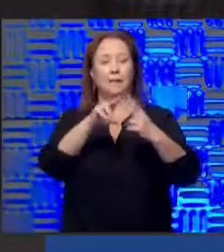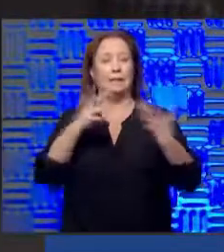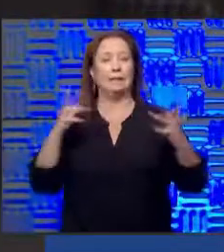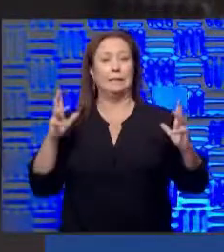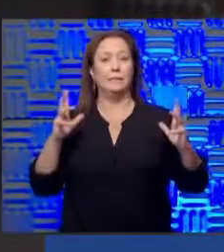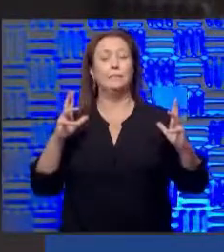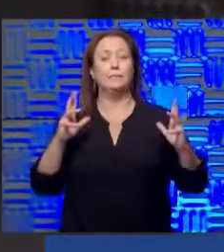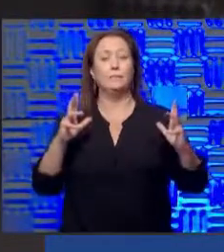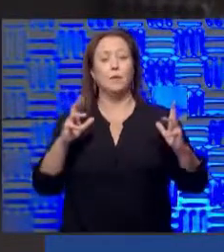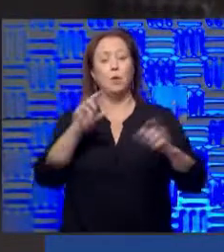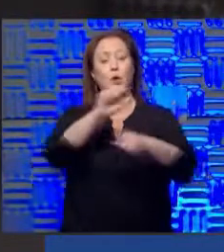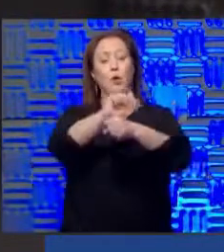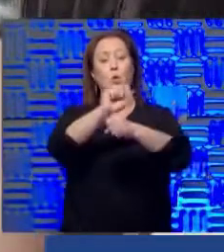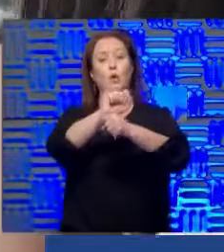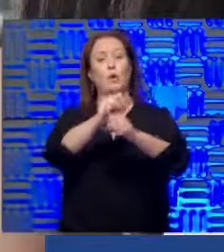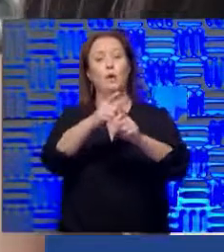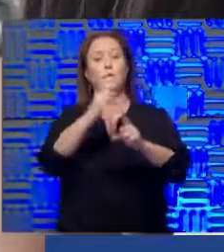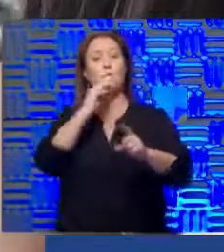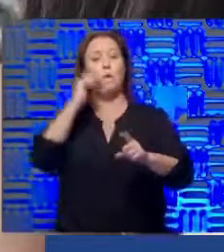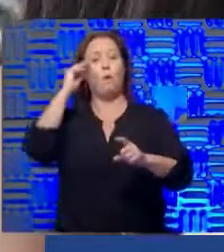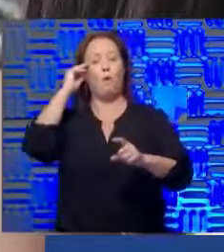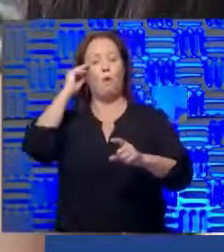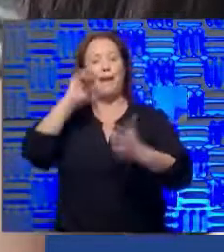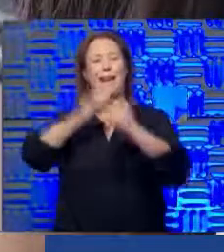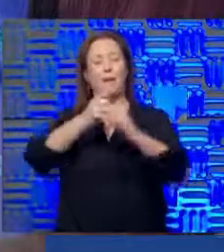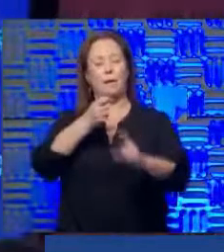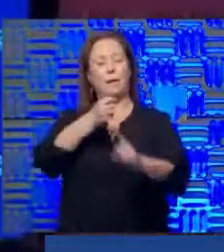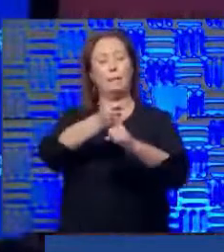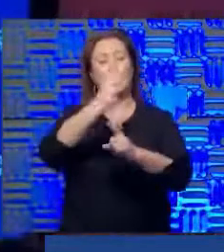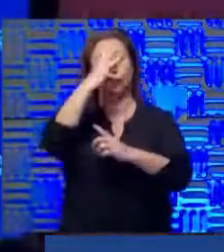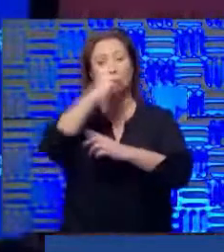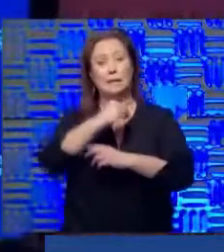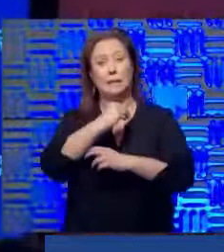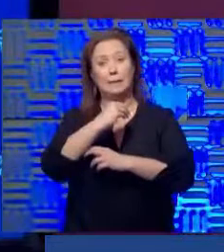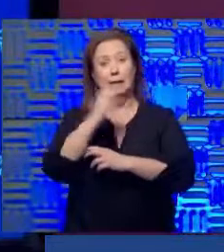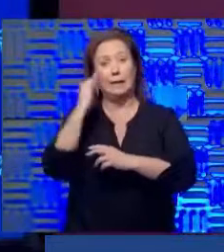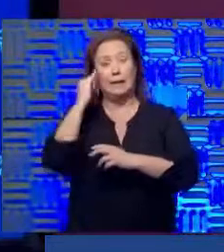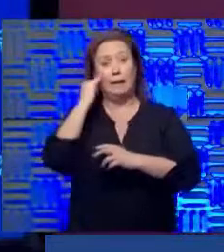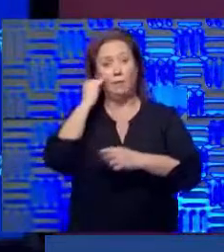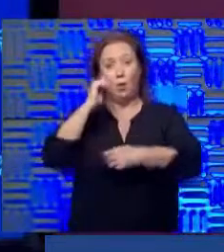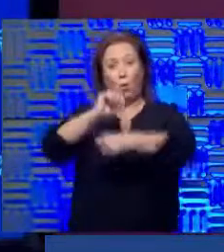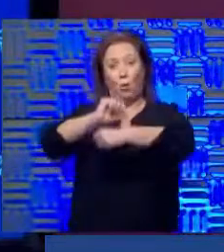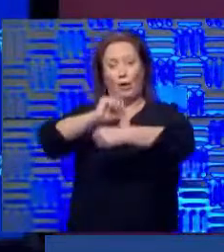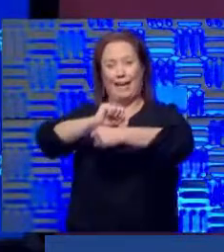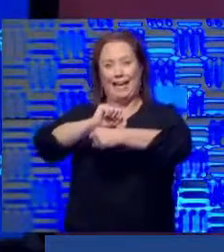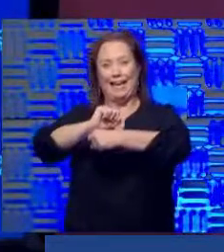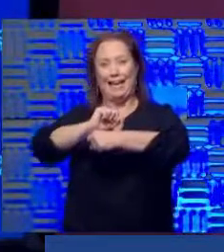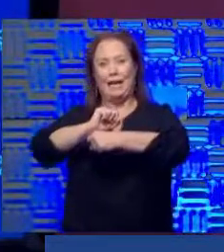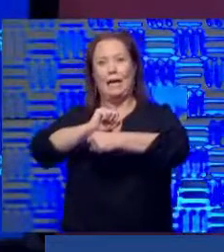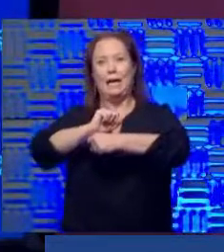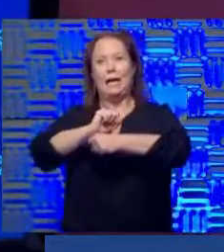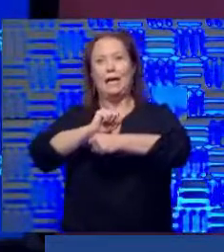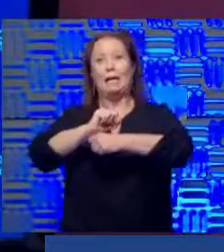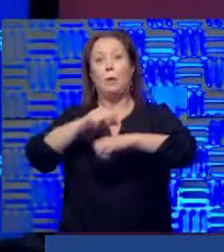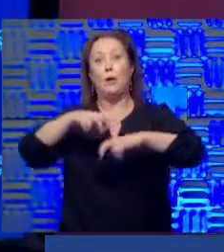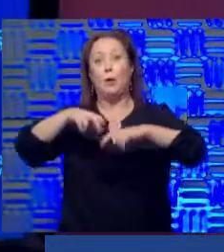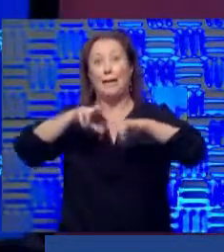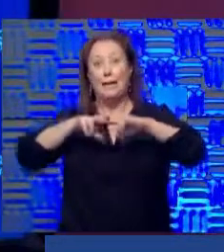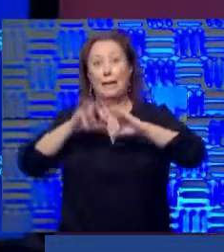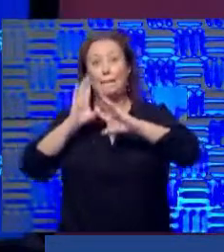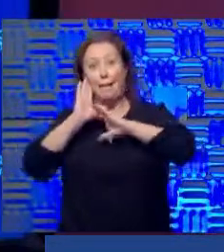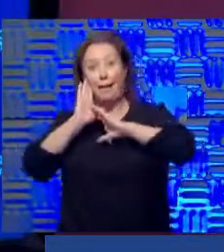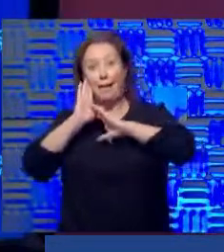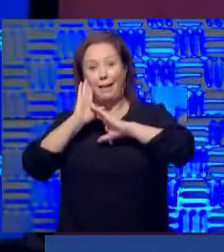from home, something that can really impact our ability to sleep well is if we're doing work in bed. Terrible idea, because the